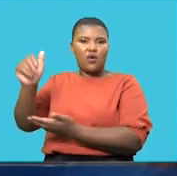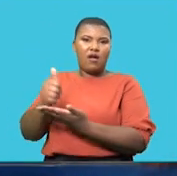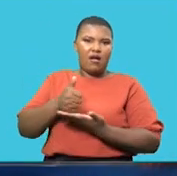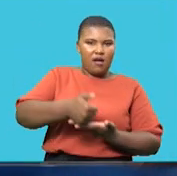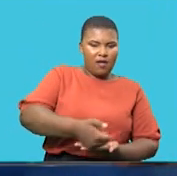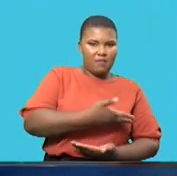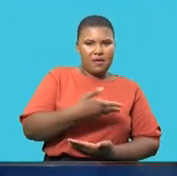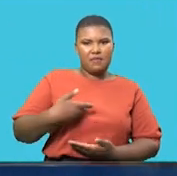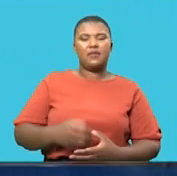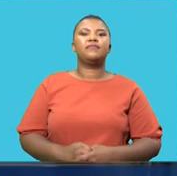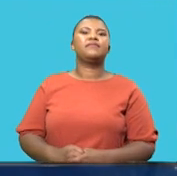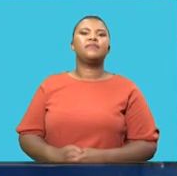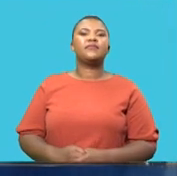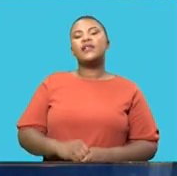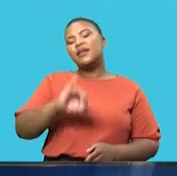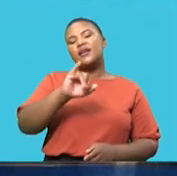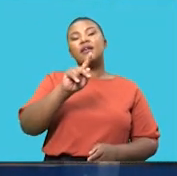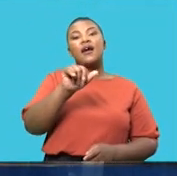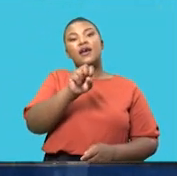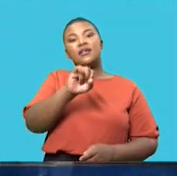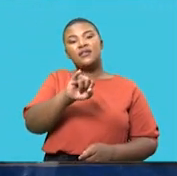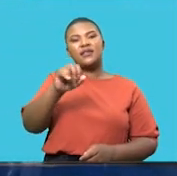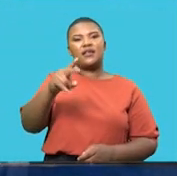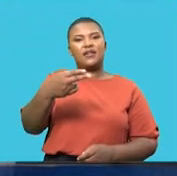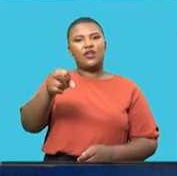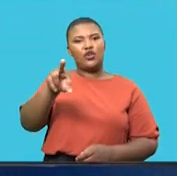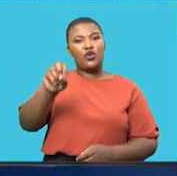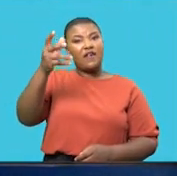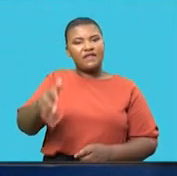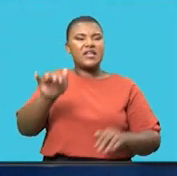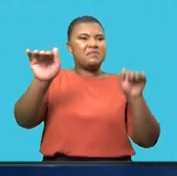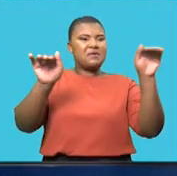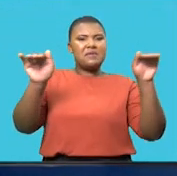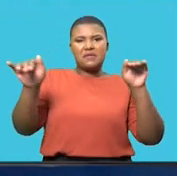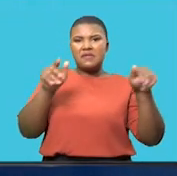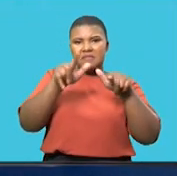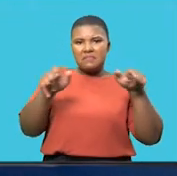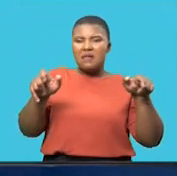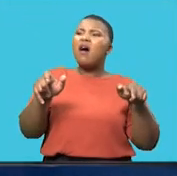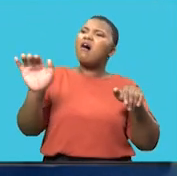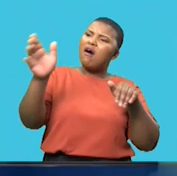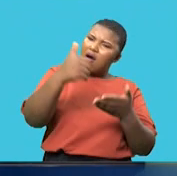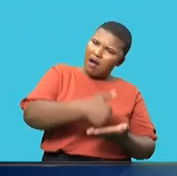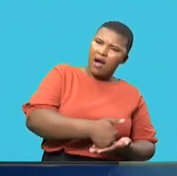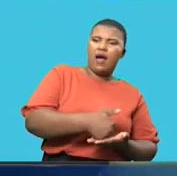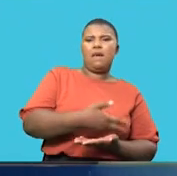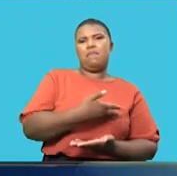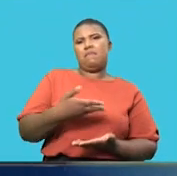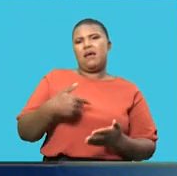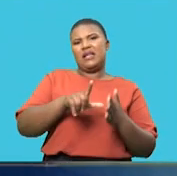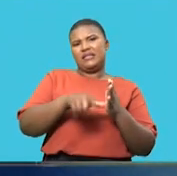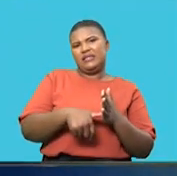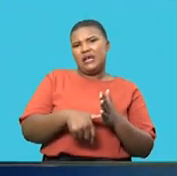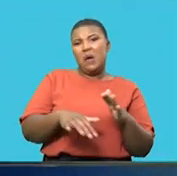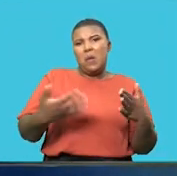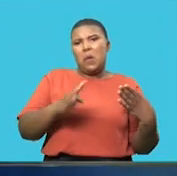isiphonsela inselele ezinye izinhlangano ezizimele ngonjalo nohulumeni ukuba bengathuli nje kodwa besize lapho kufanele besize